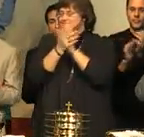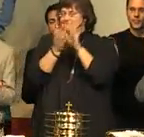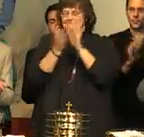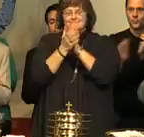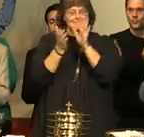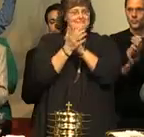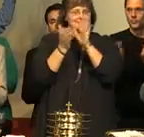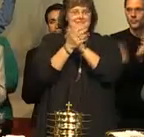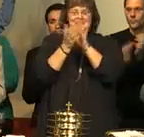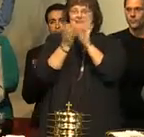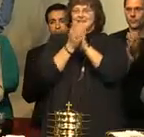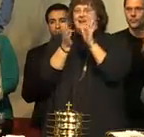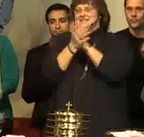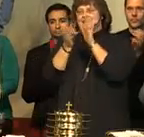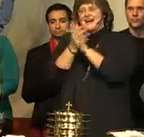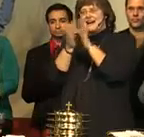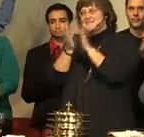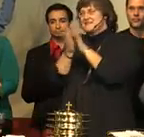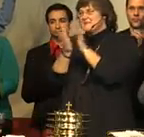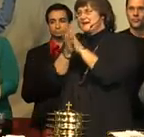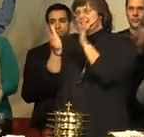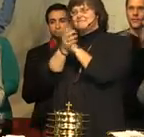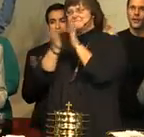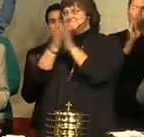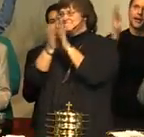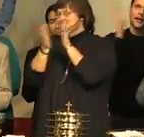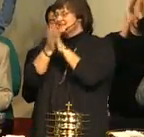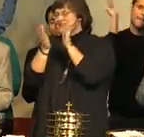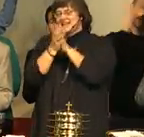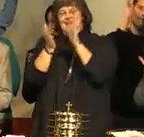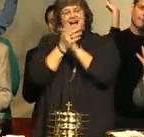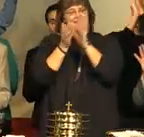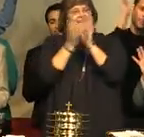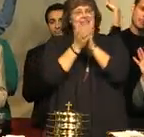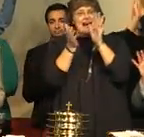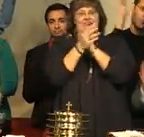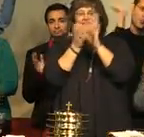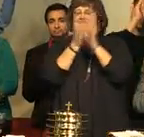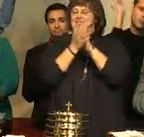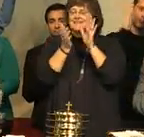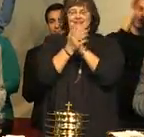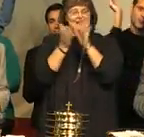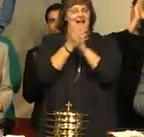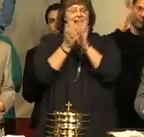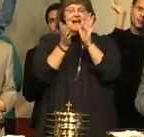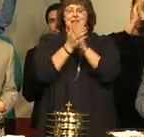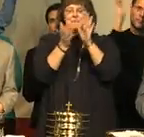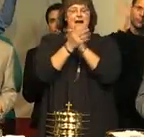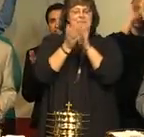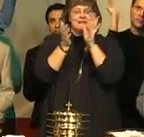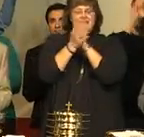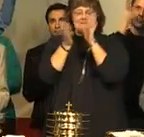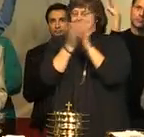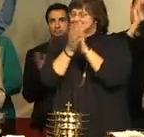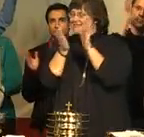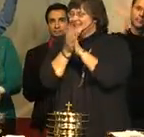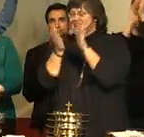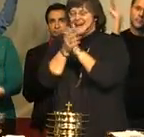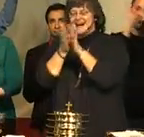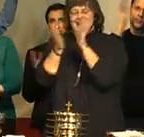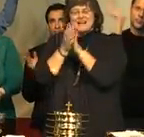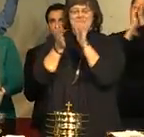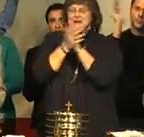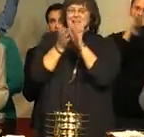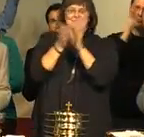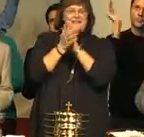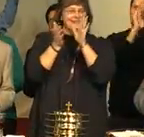Hallelujah. Hallelujah. God is in the house. Talk amen. God is in the house. God occupy me.